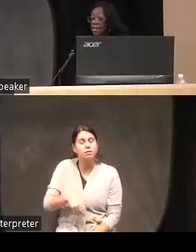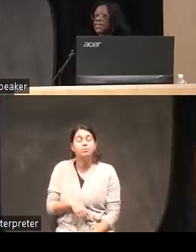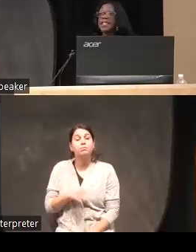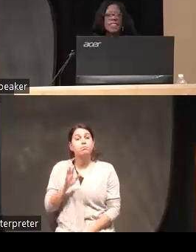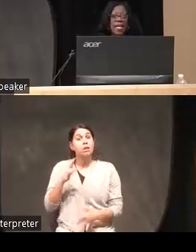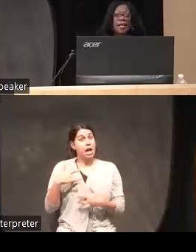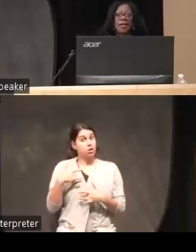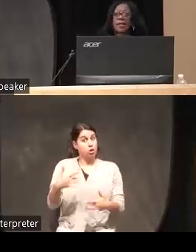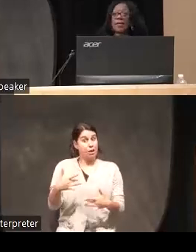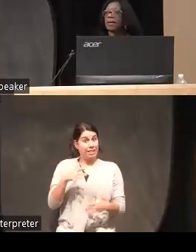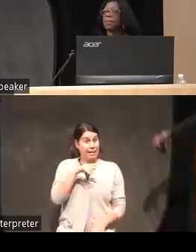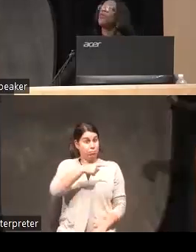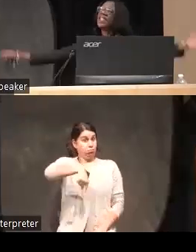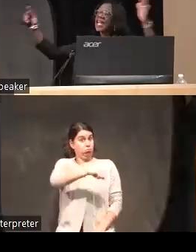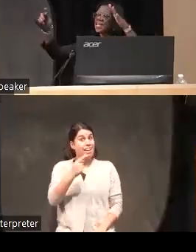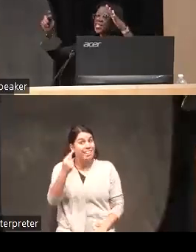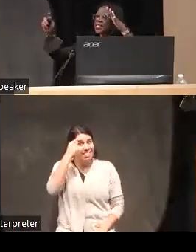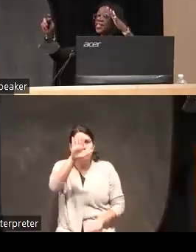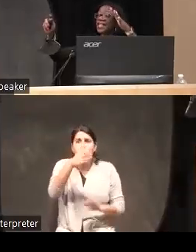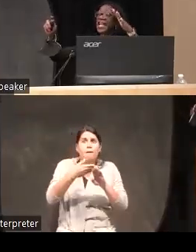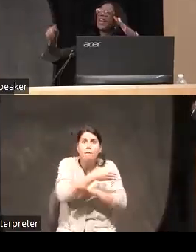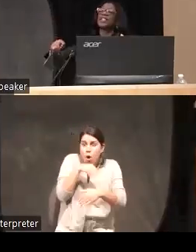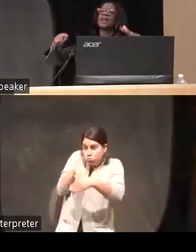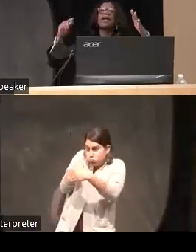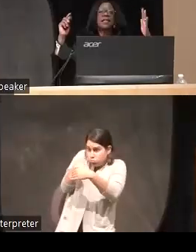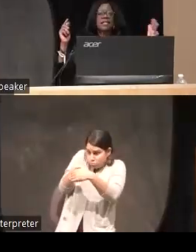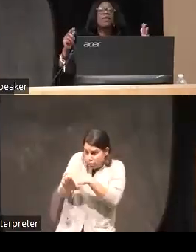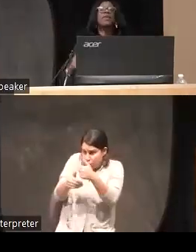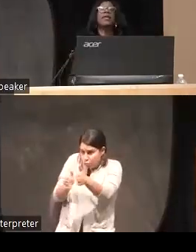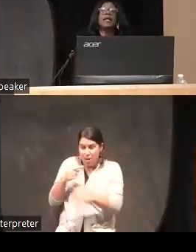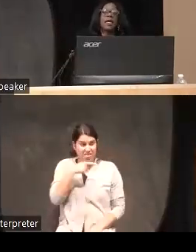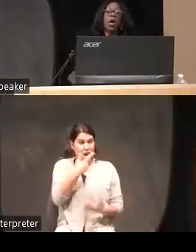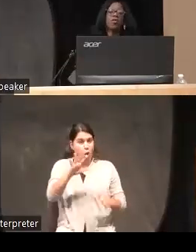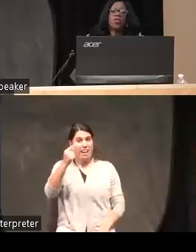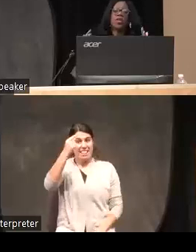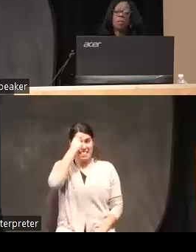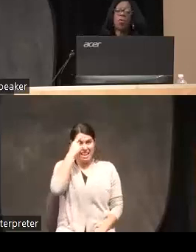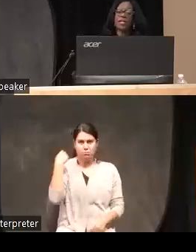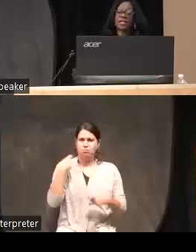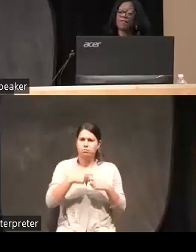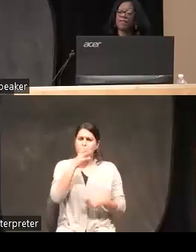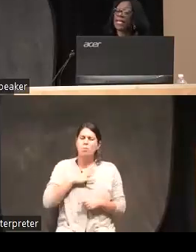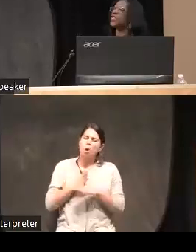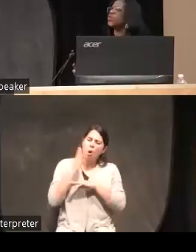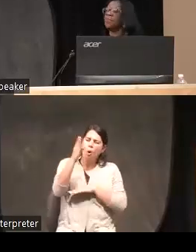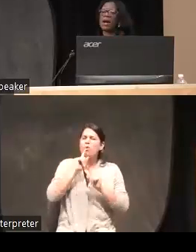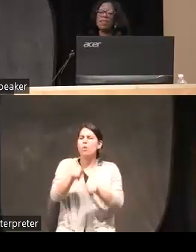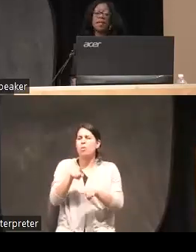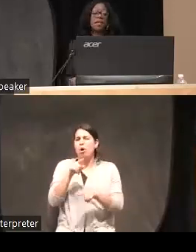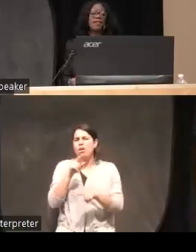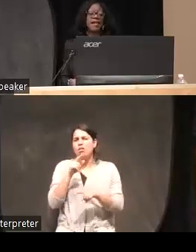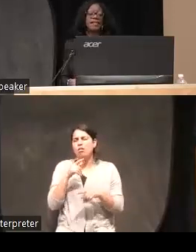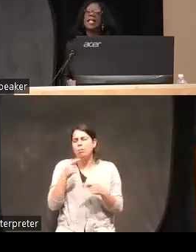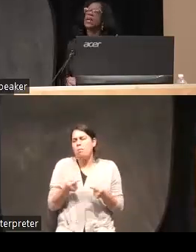think before they get into the clinical encounter that Latino women over-report discomfort. They don't comply with